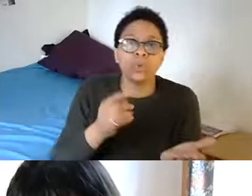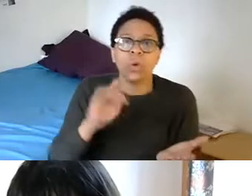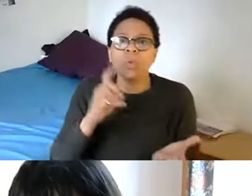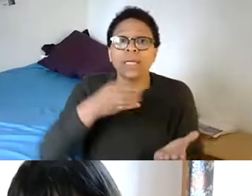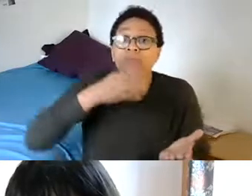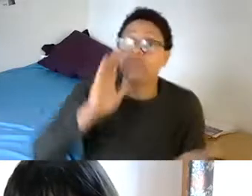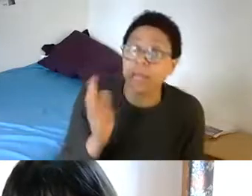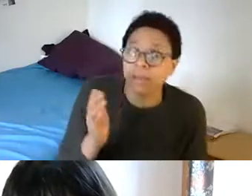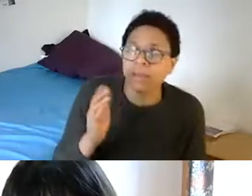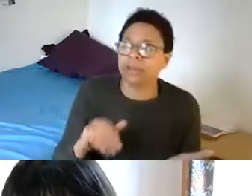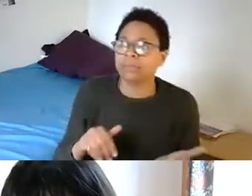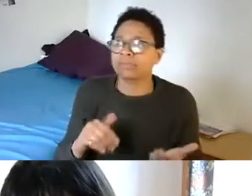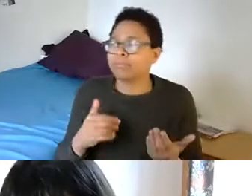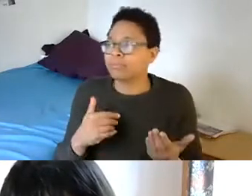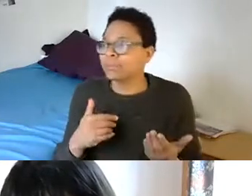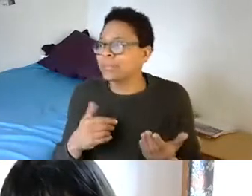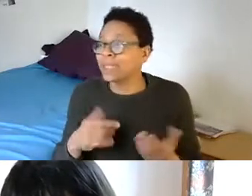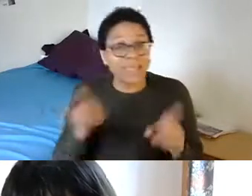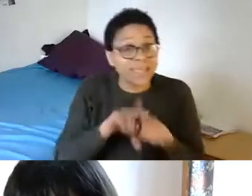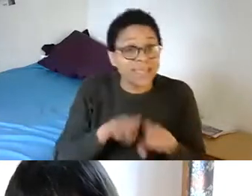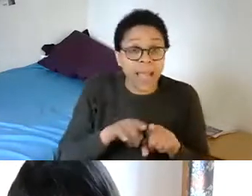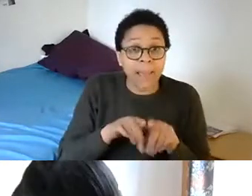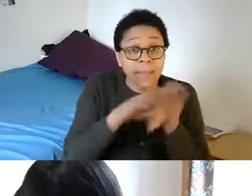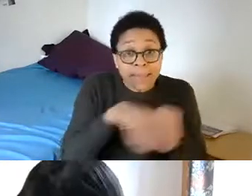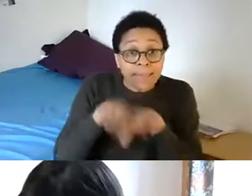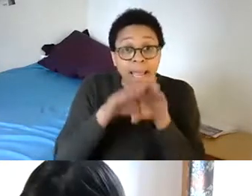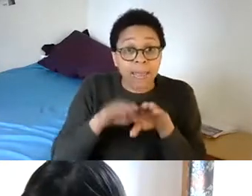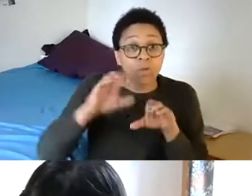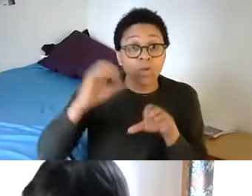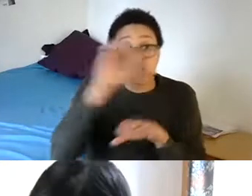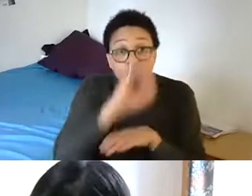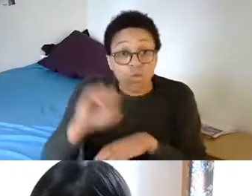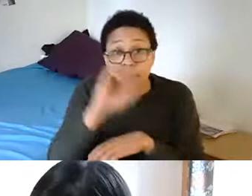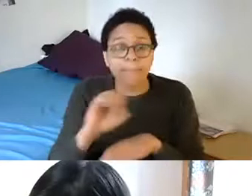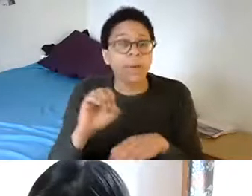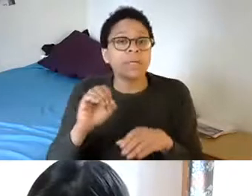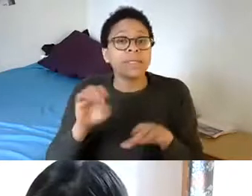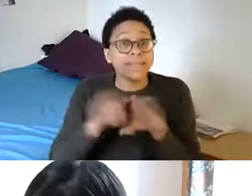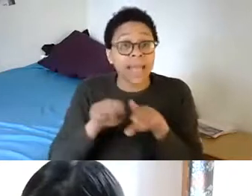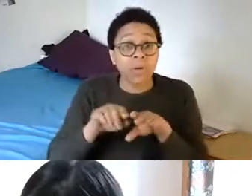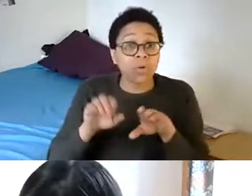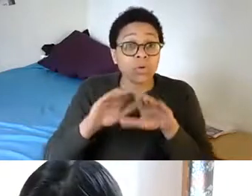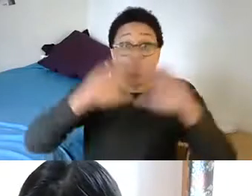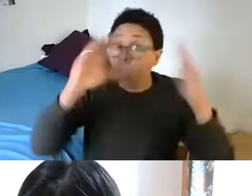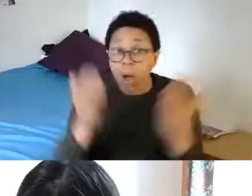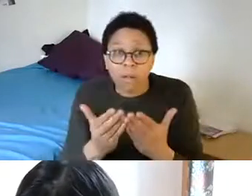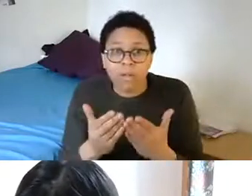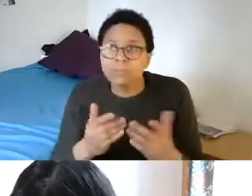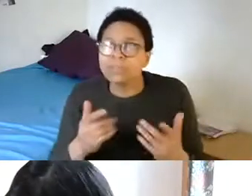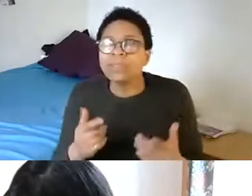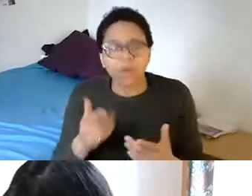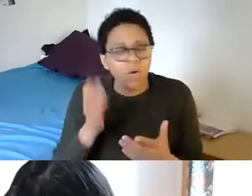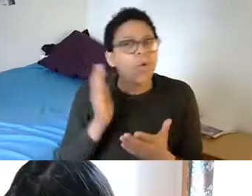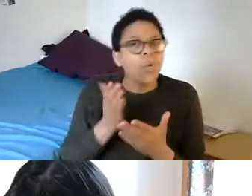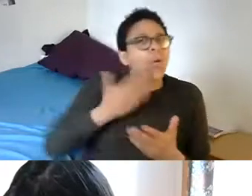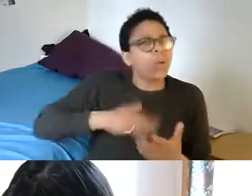drink? Is it the same across Europe, across the world, or are different chemicals being used? So there are lots of different